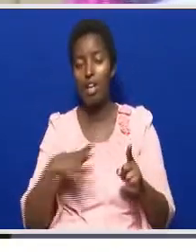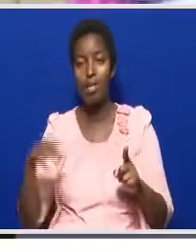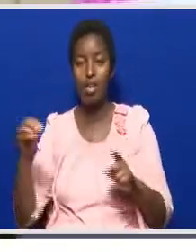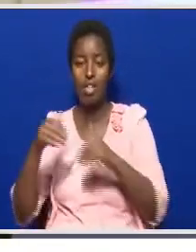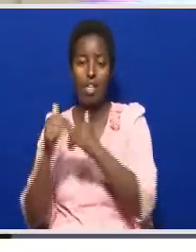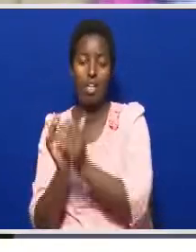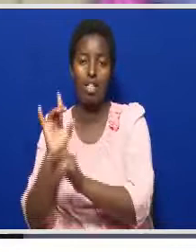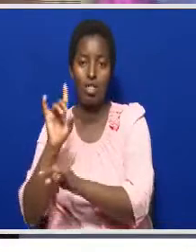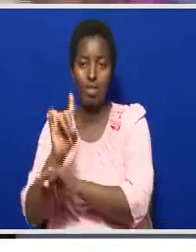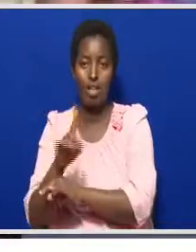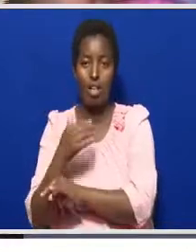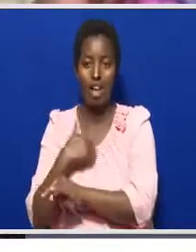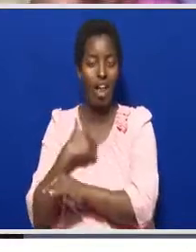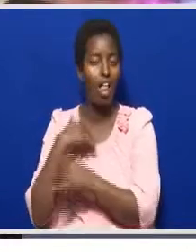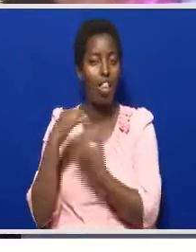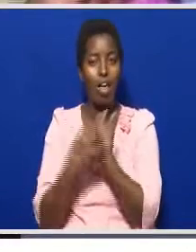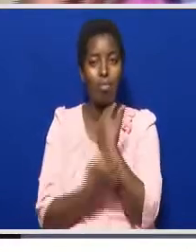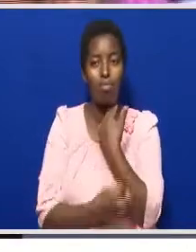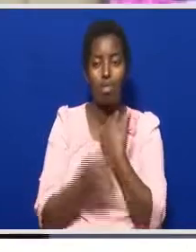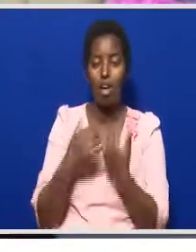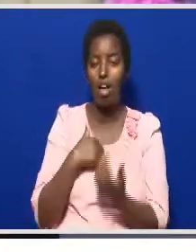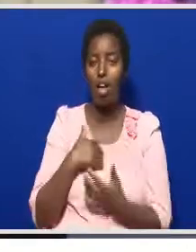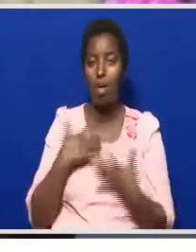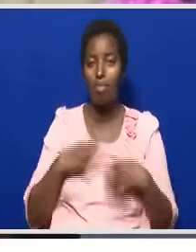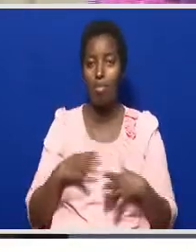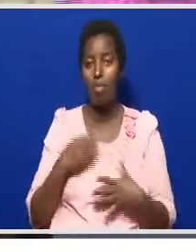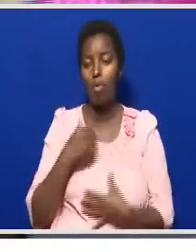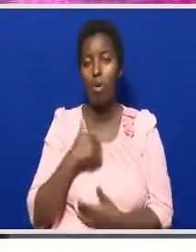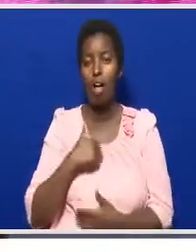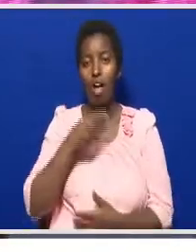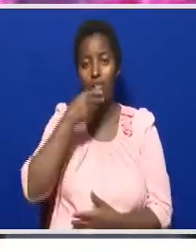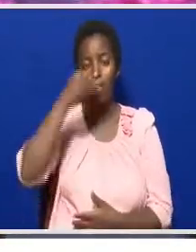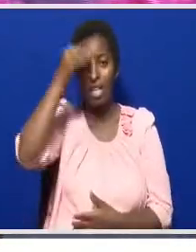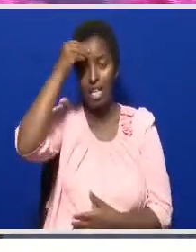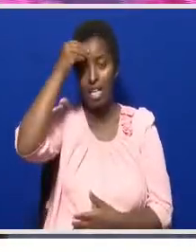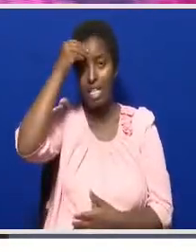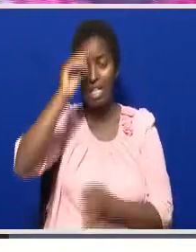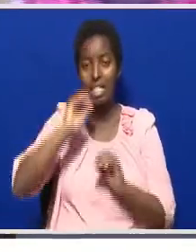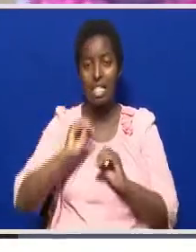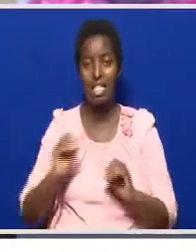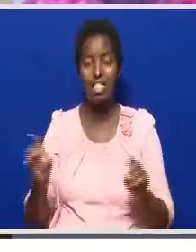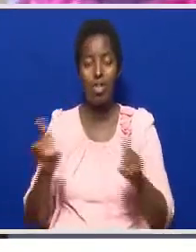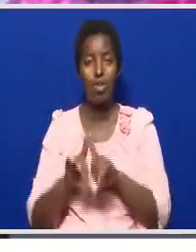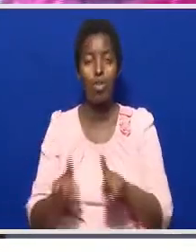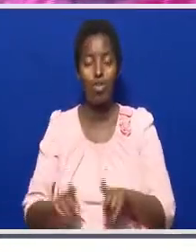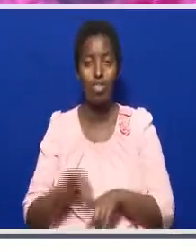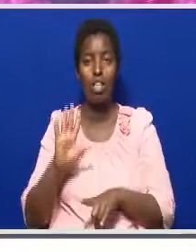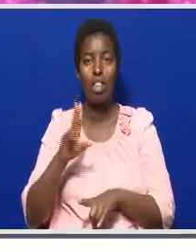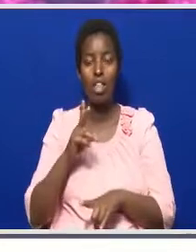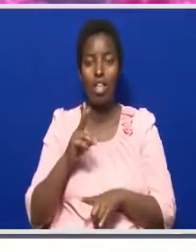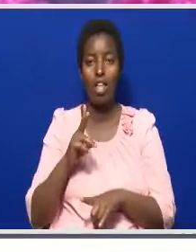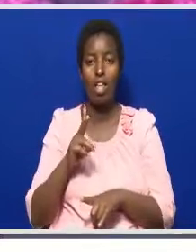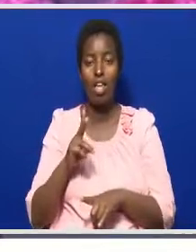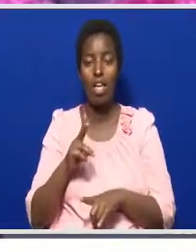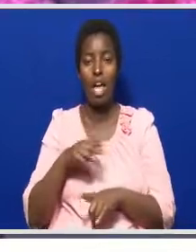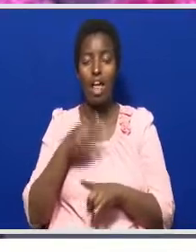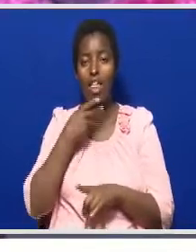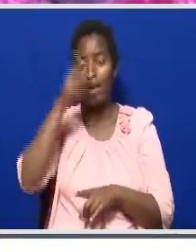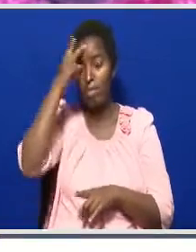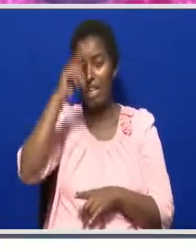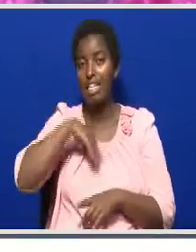hawana uwezo. Niko na watoto wale orphans, niko na watoto wale wazazi wao waliaga